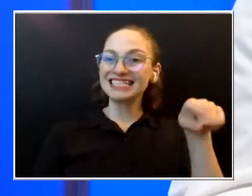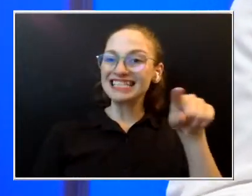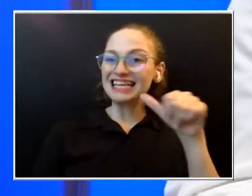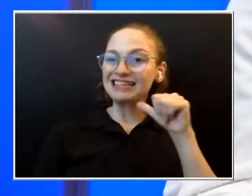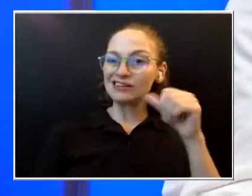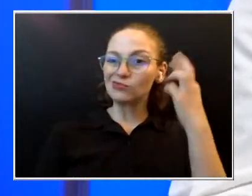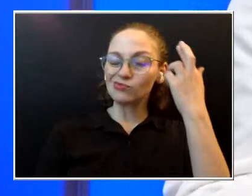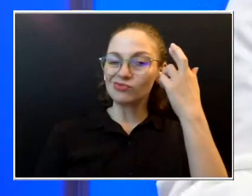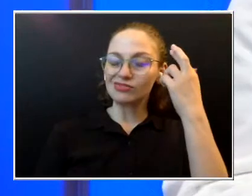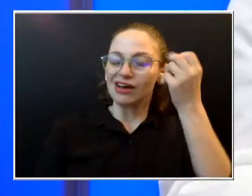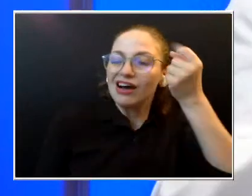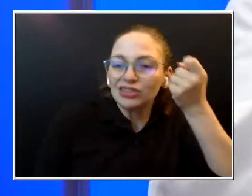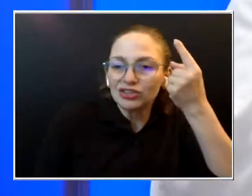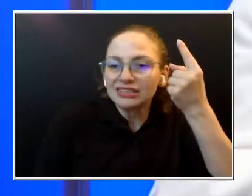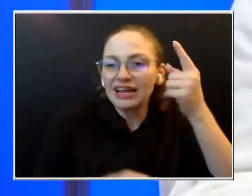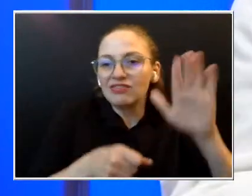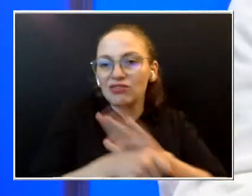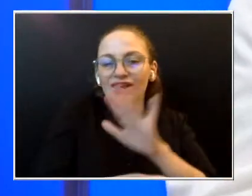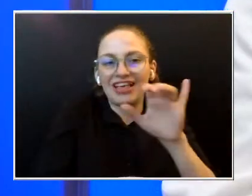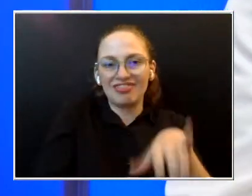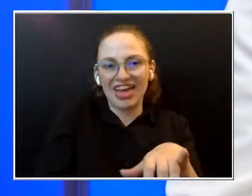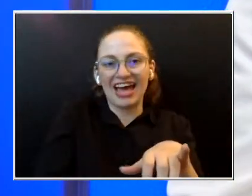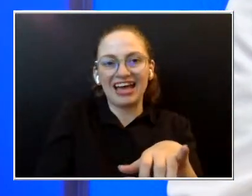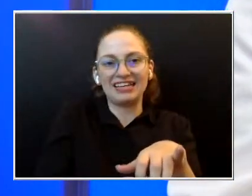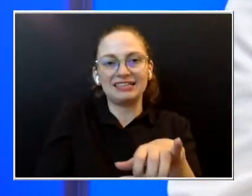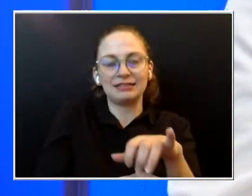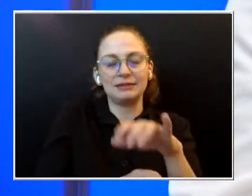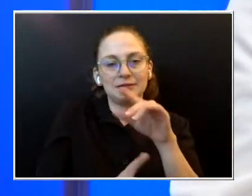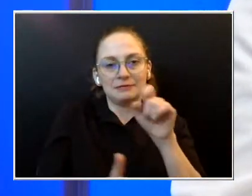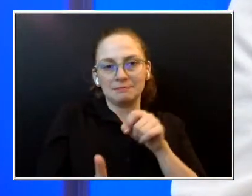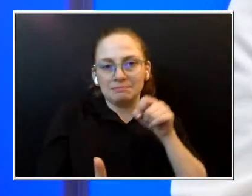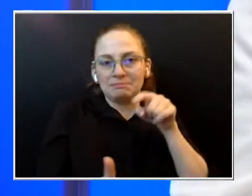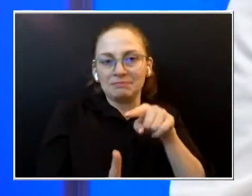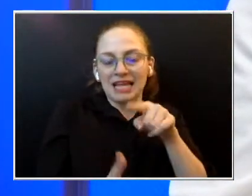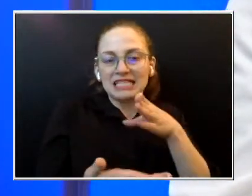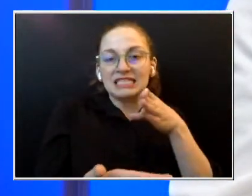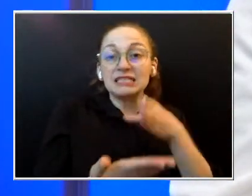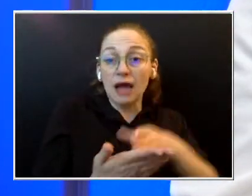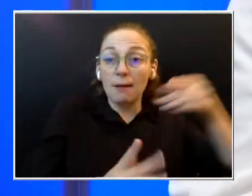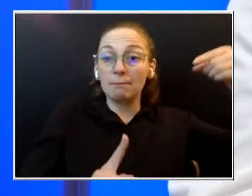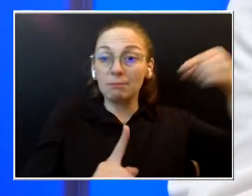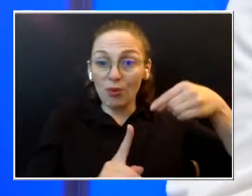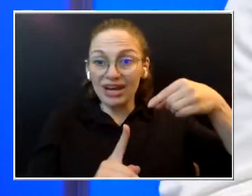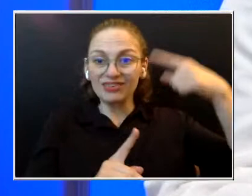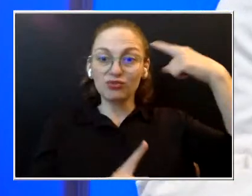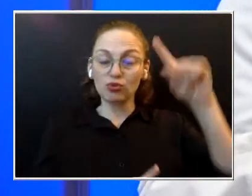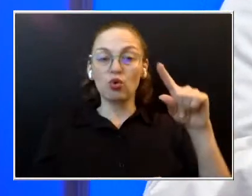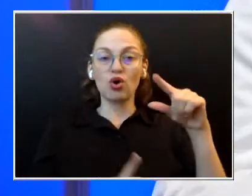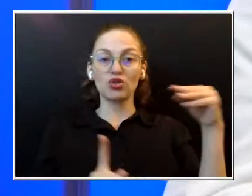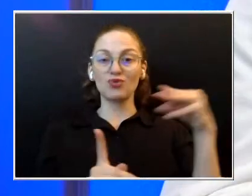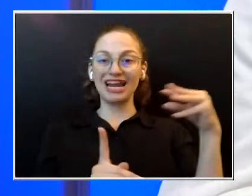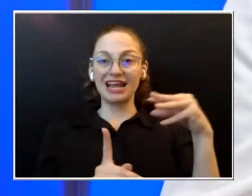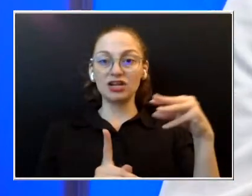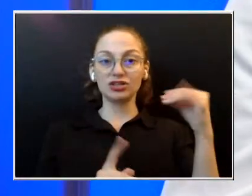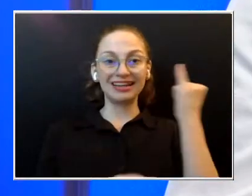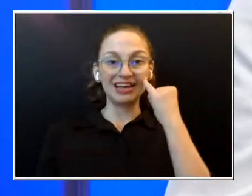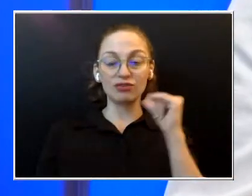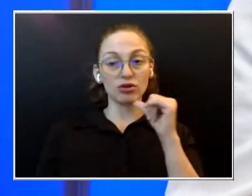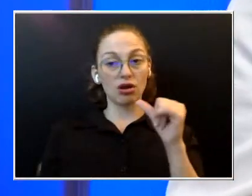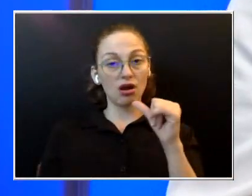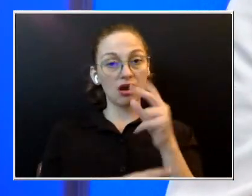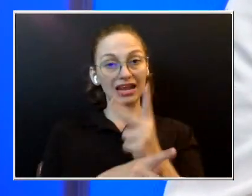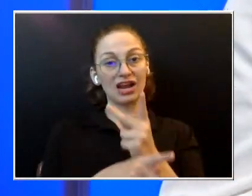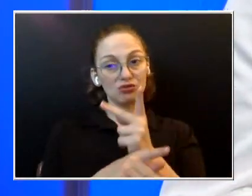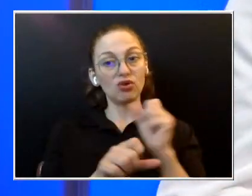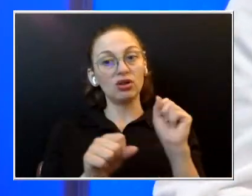dime. If you orient that kind of stop point incorrectly and you're not careful, it can actually cause a really massive deposition of energy